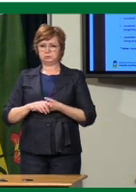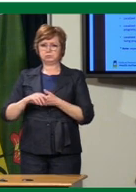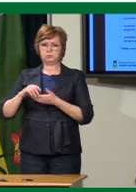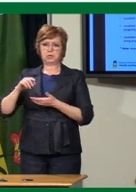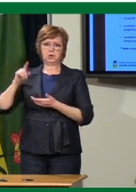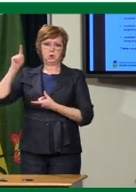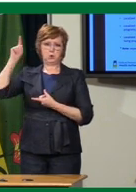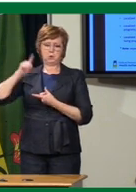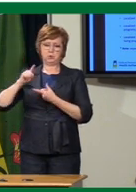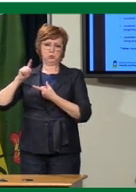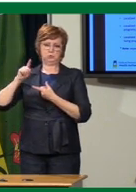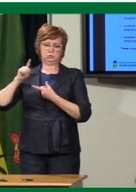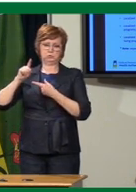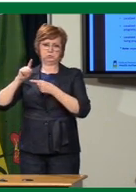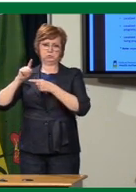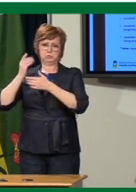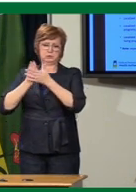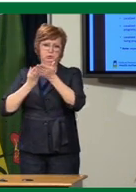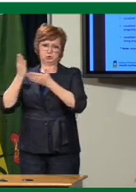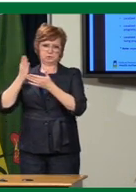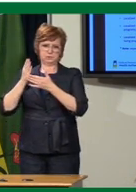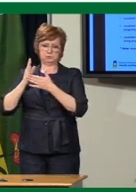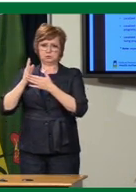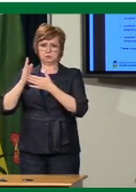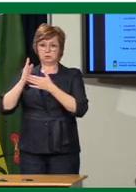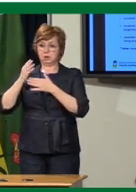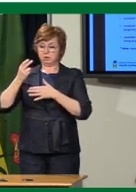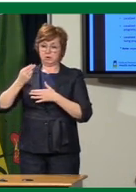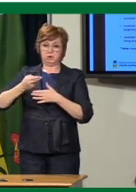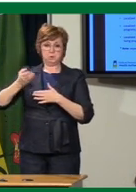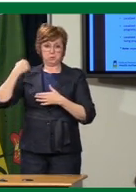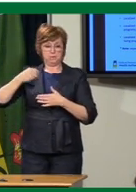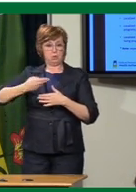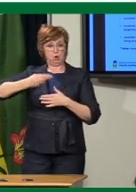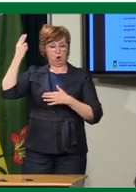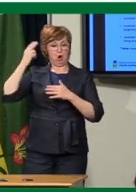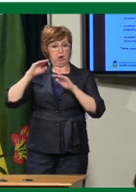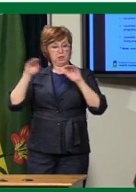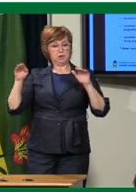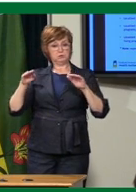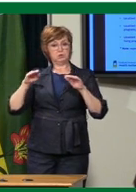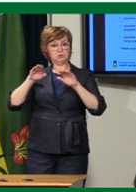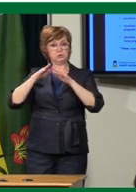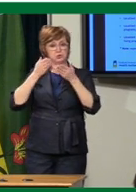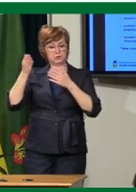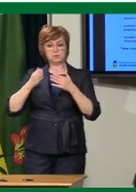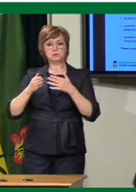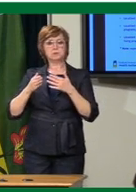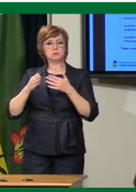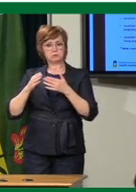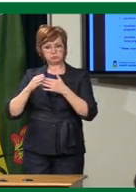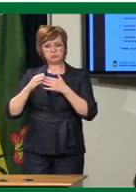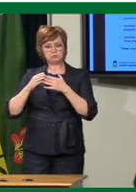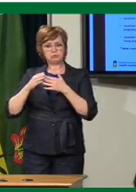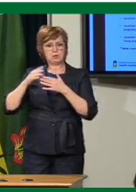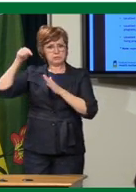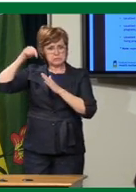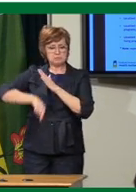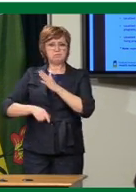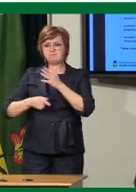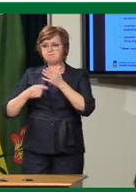So in some areas we may reduce the level of service that's being provided by which allows us to redeploy maybe some of the